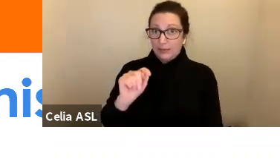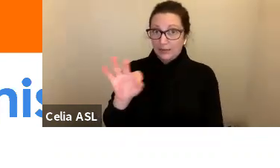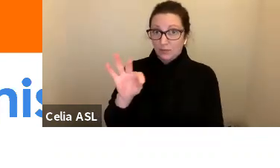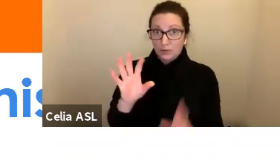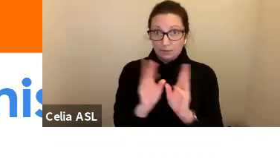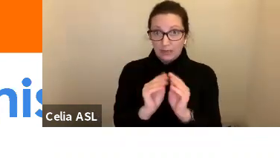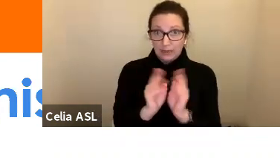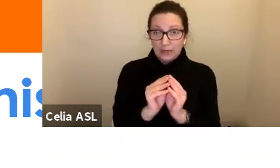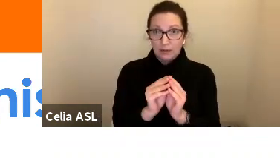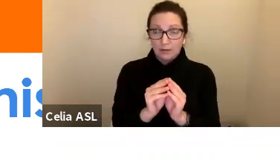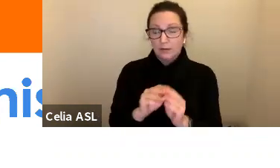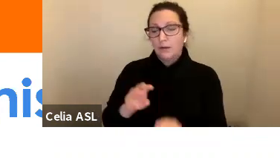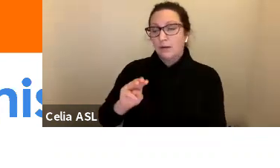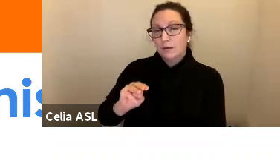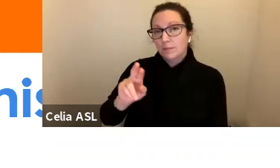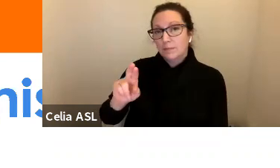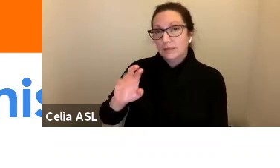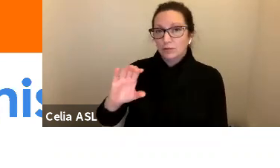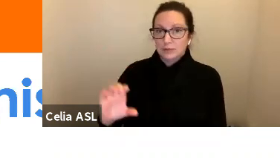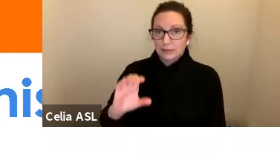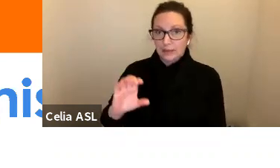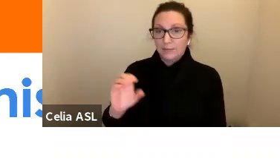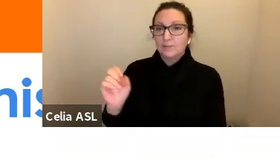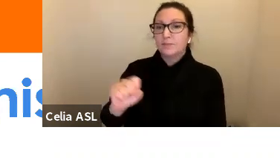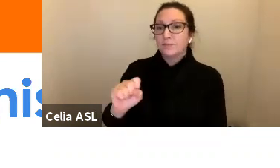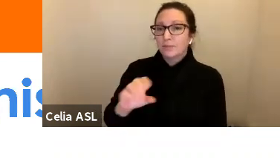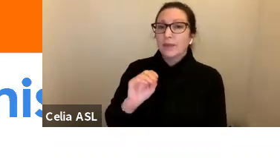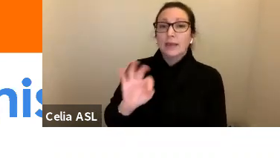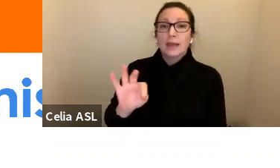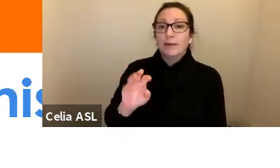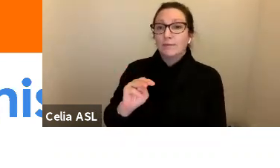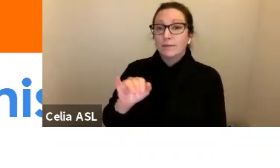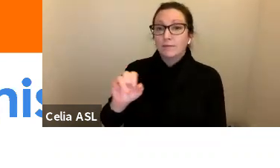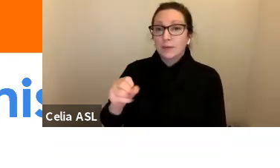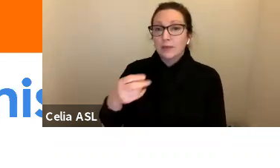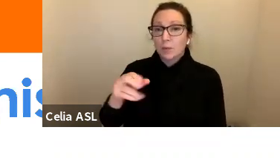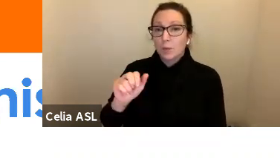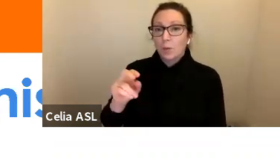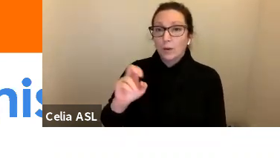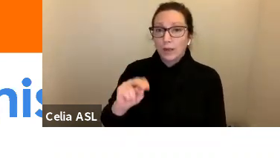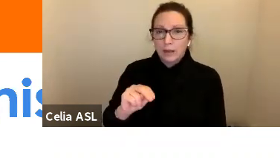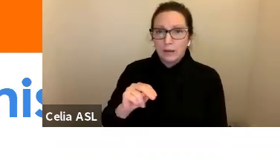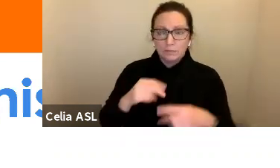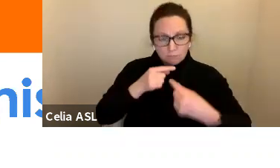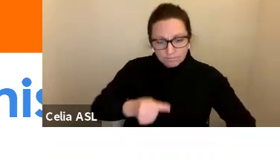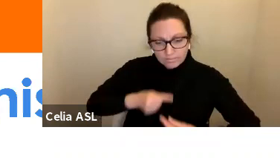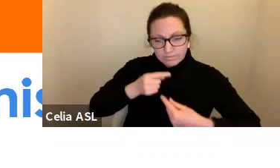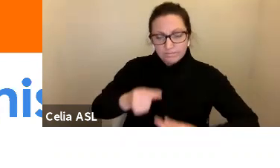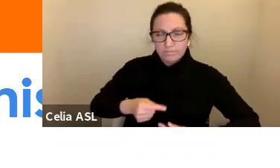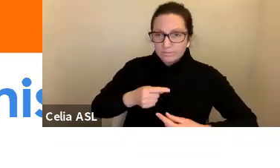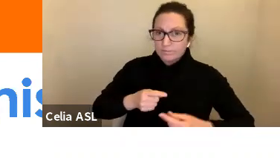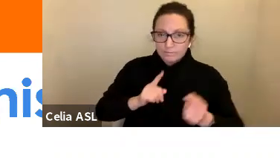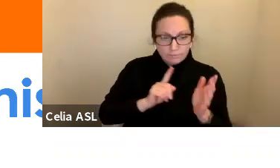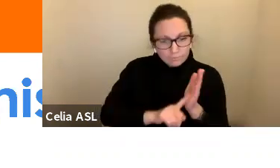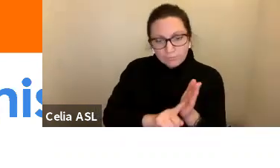Yeah, if for example, if Ms. Hogan runs into difficulty trying to get some of